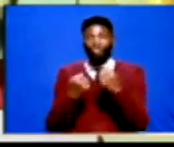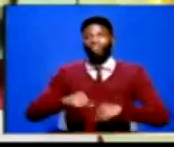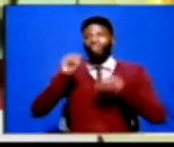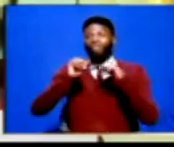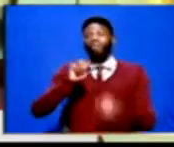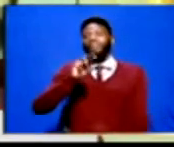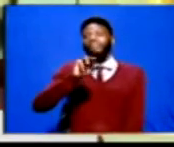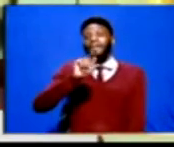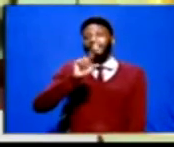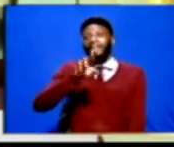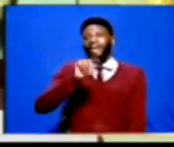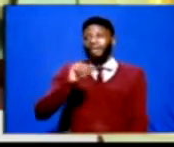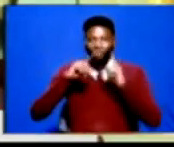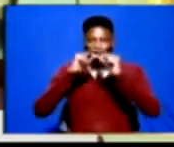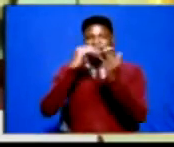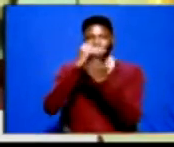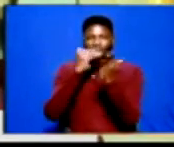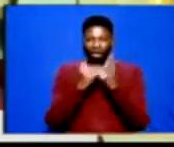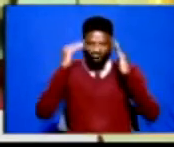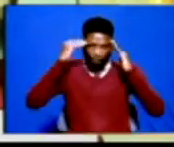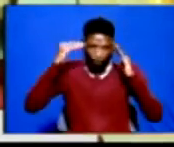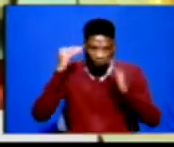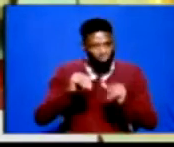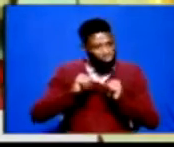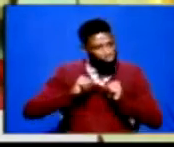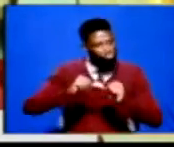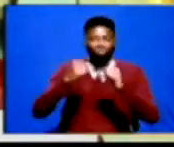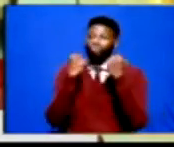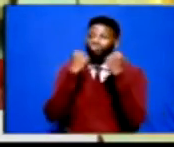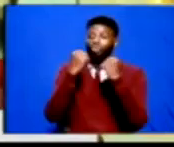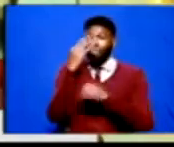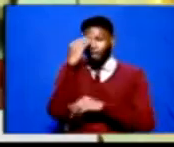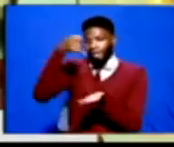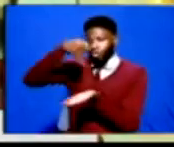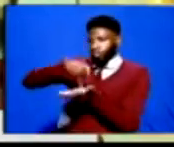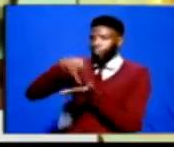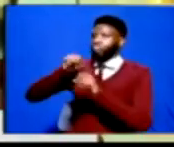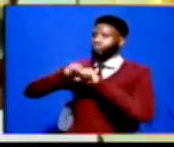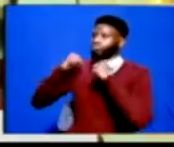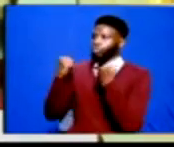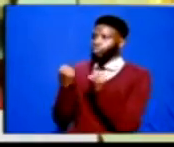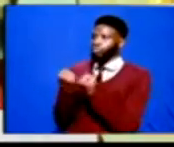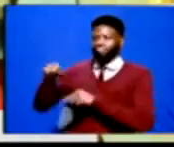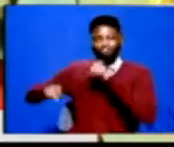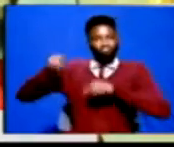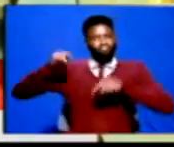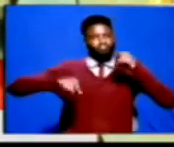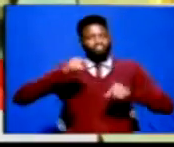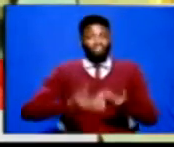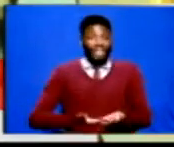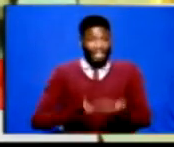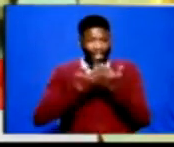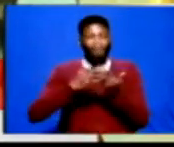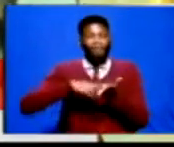with a focus on resilience, since it includes social dynamics that prepare the learners